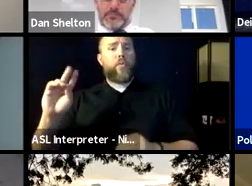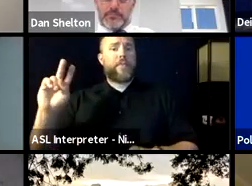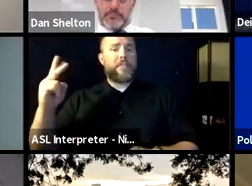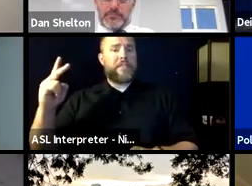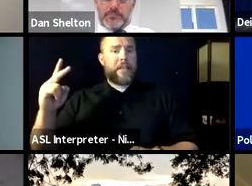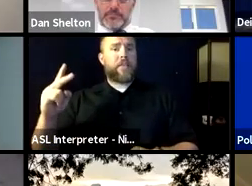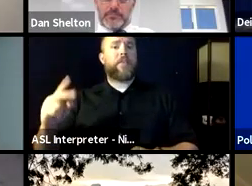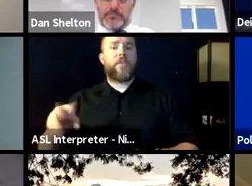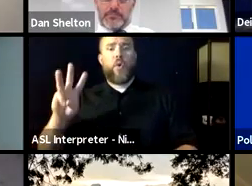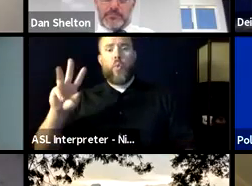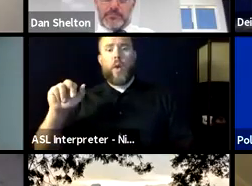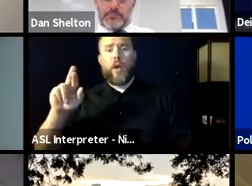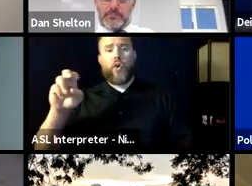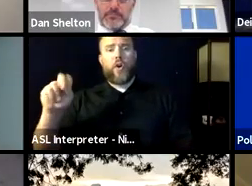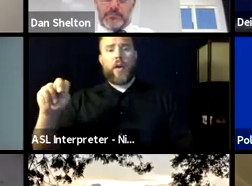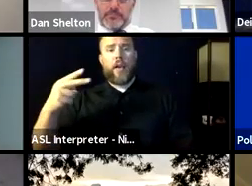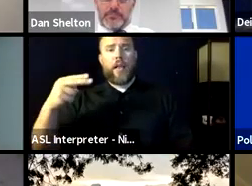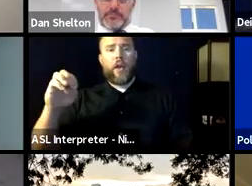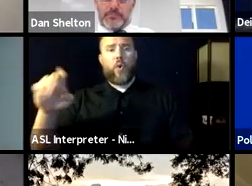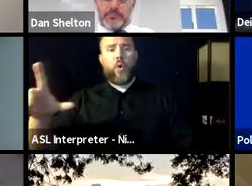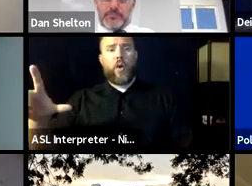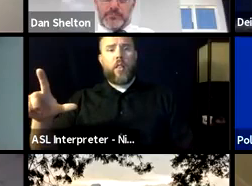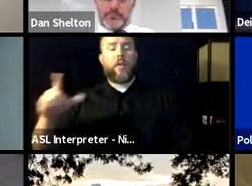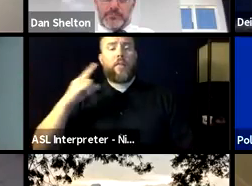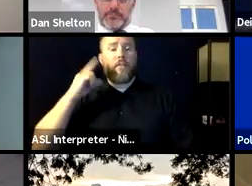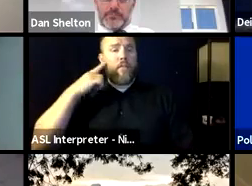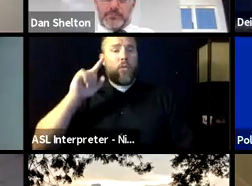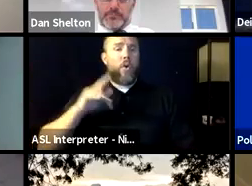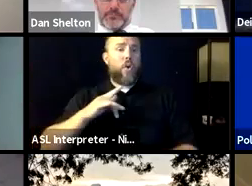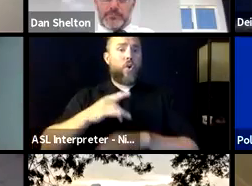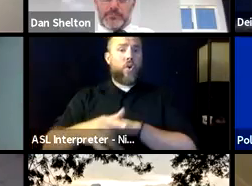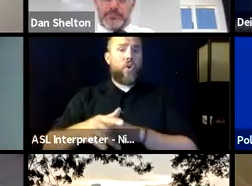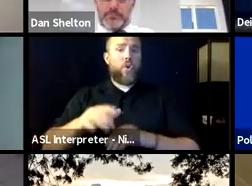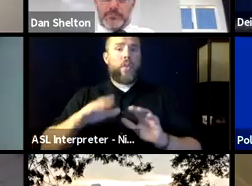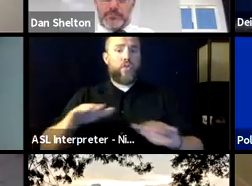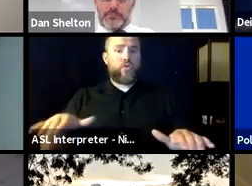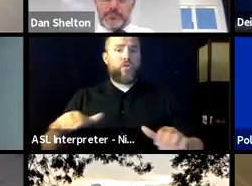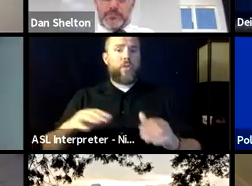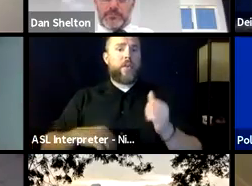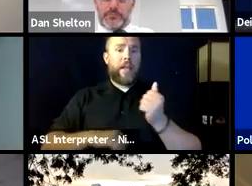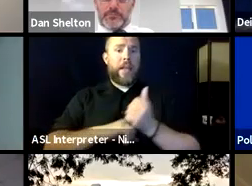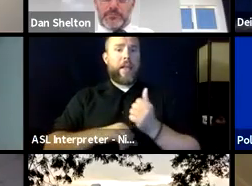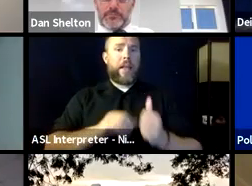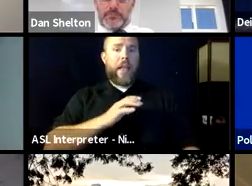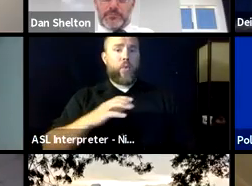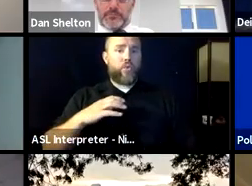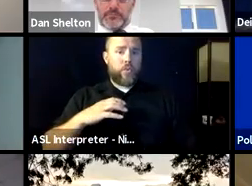as the representative for the Early Childhood Council Board. Is there any discussion?